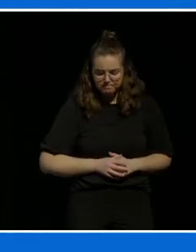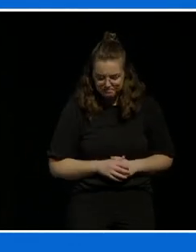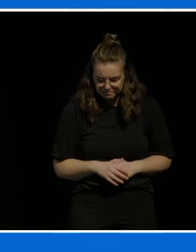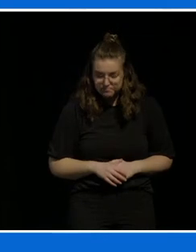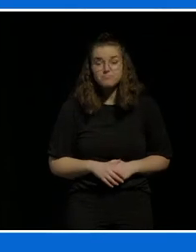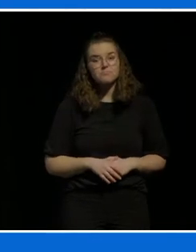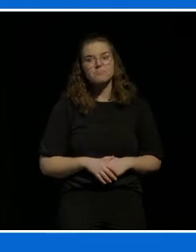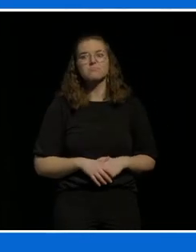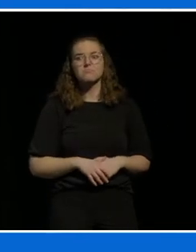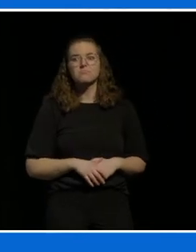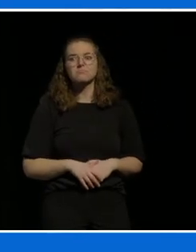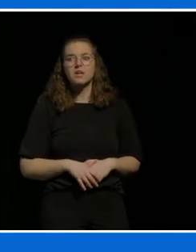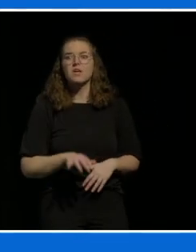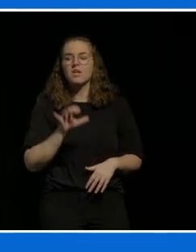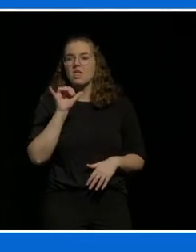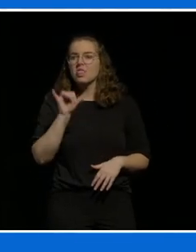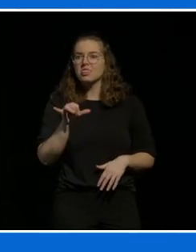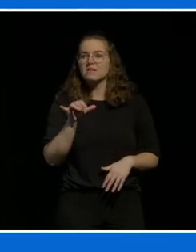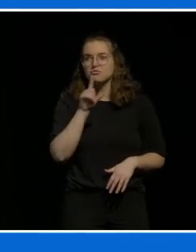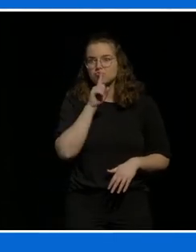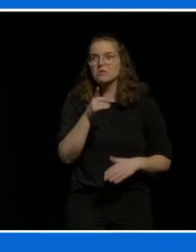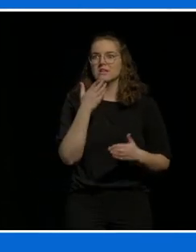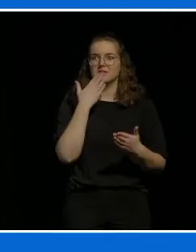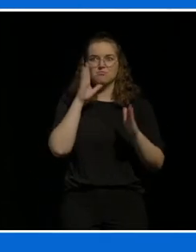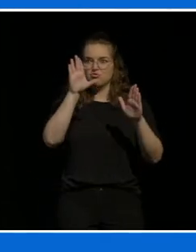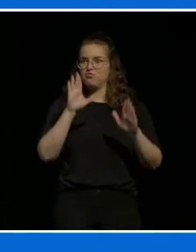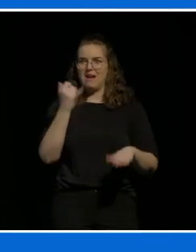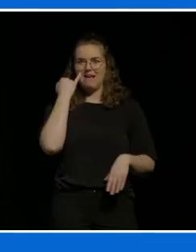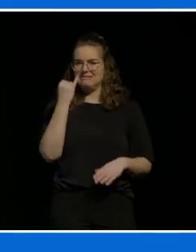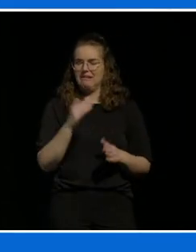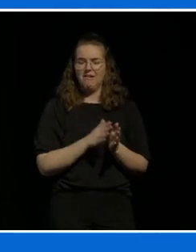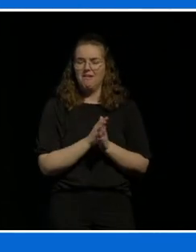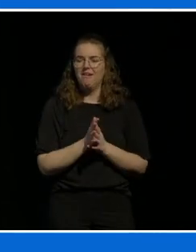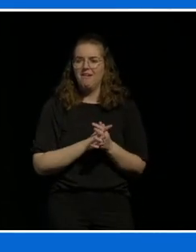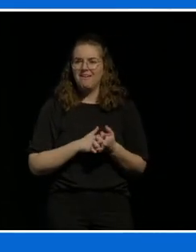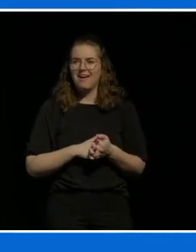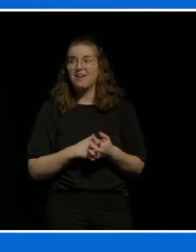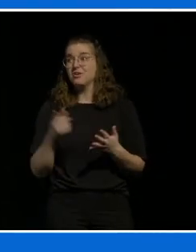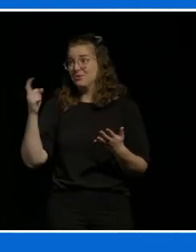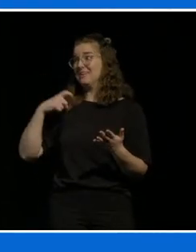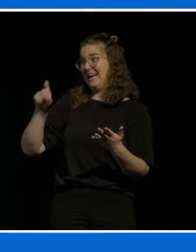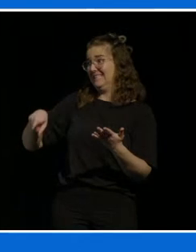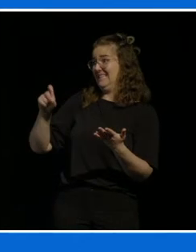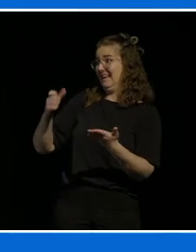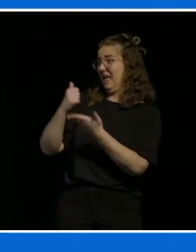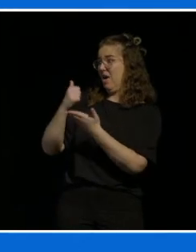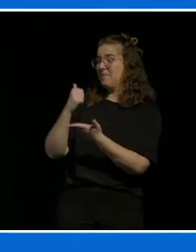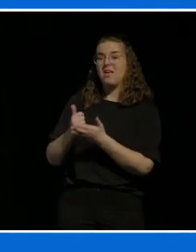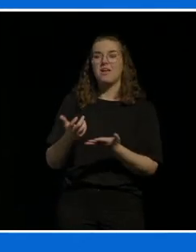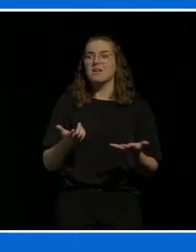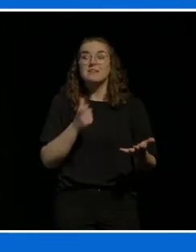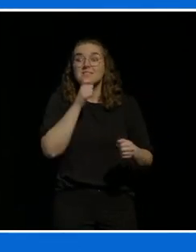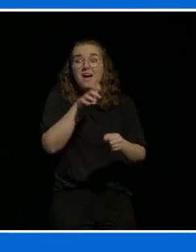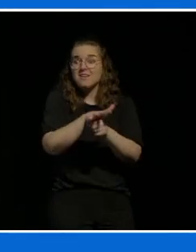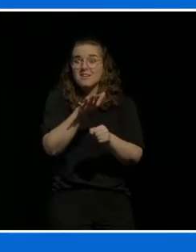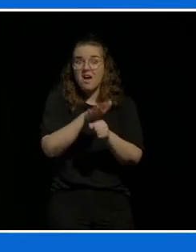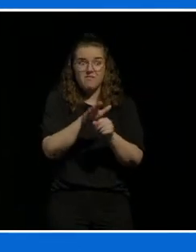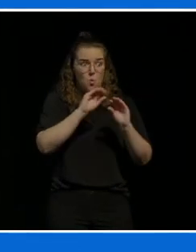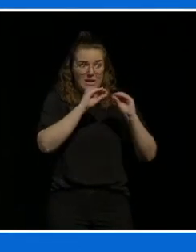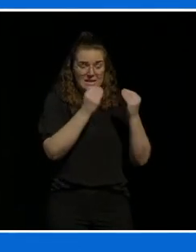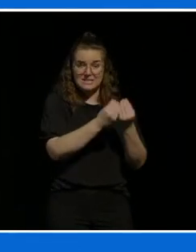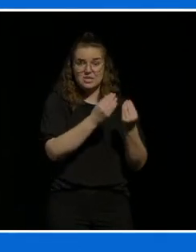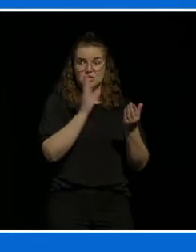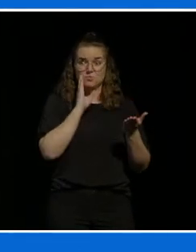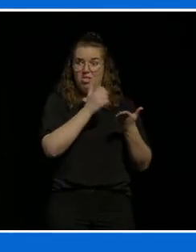I was just gonna say, that's a commitment idea right there, yeah, for anyone like that needs one. I think it's, because I don't think there's enough organizations that do that, right? That are